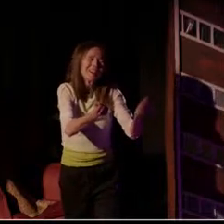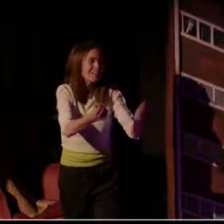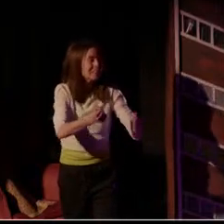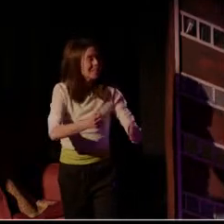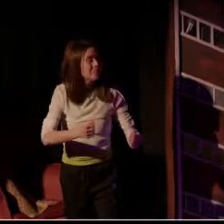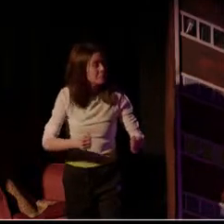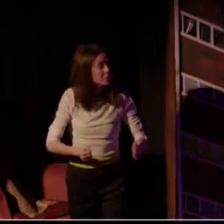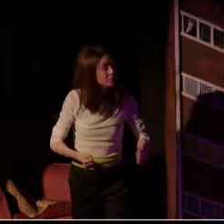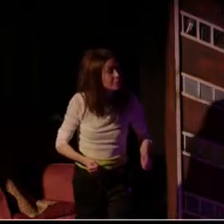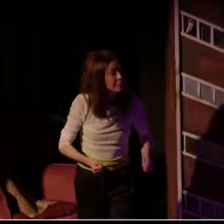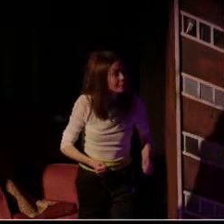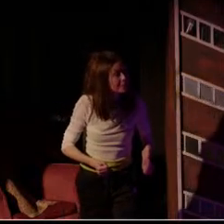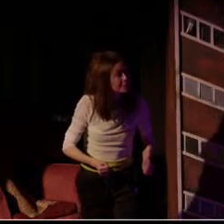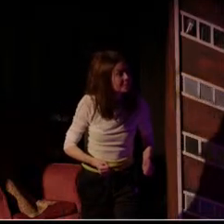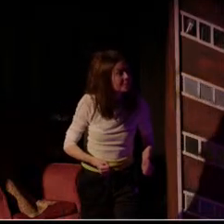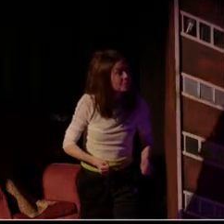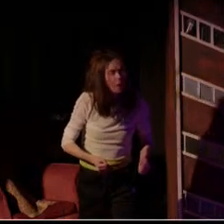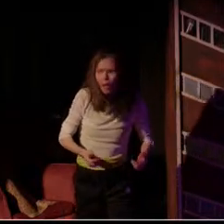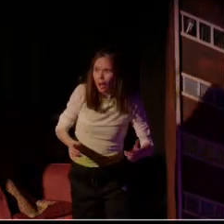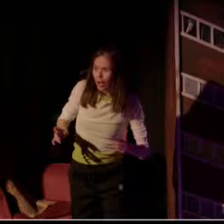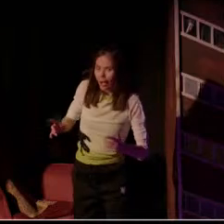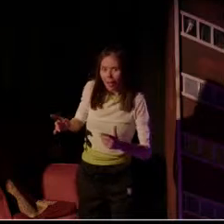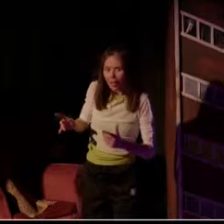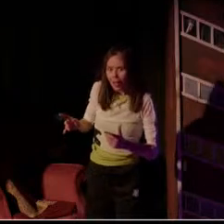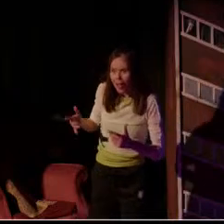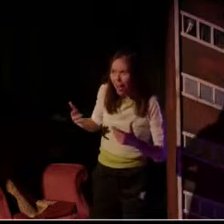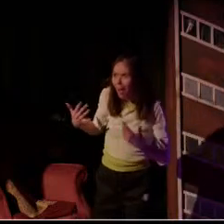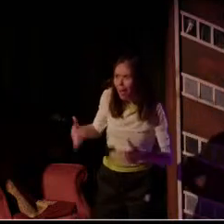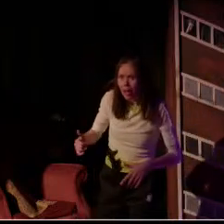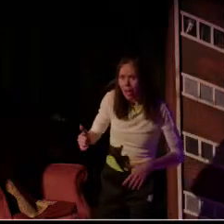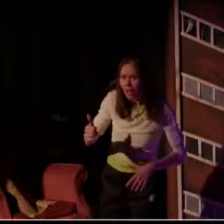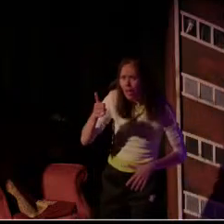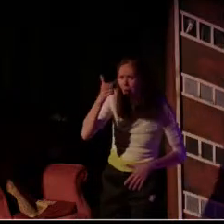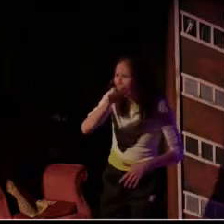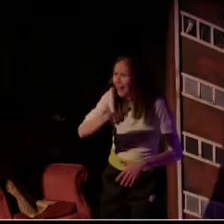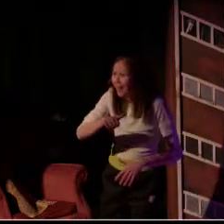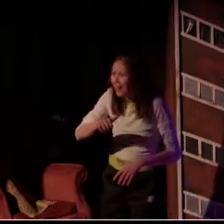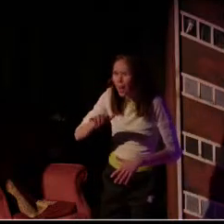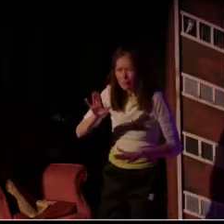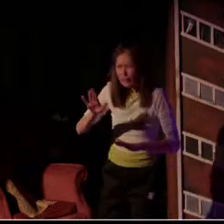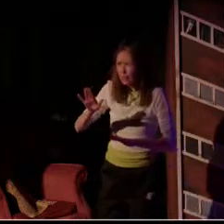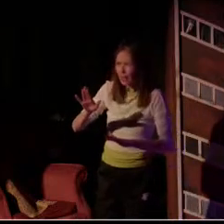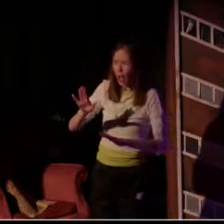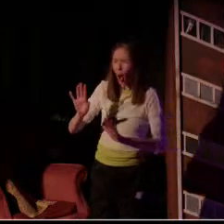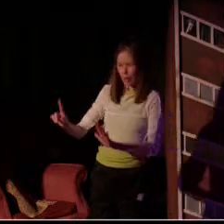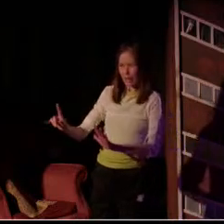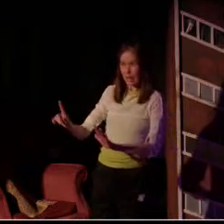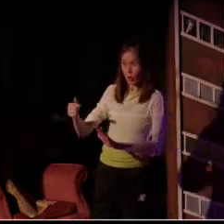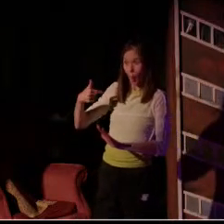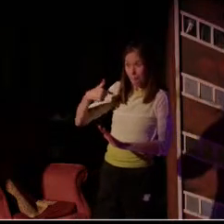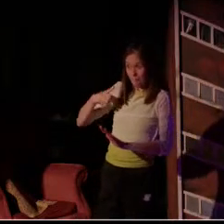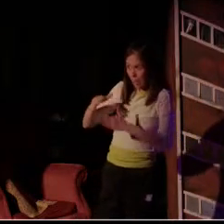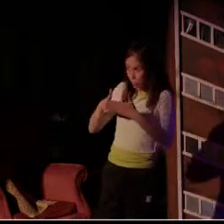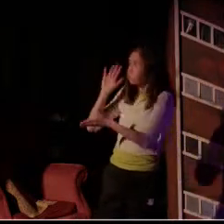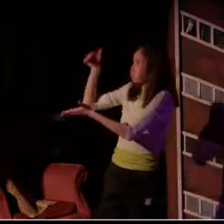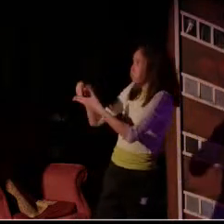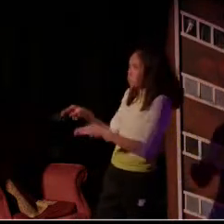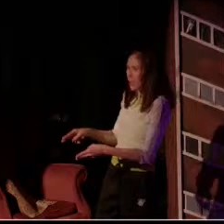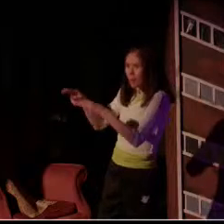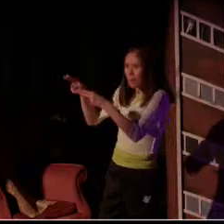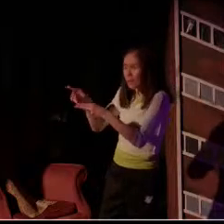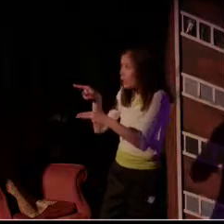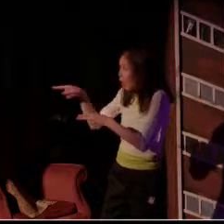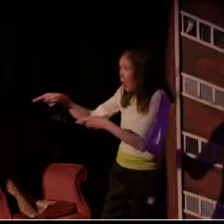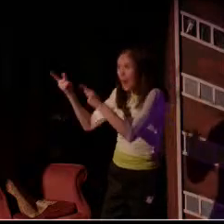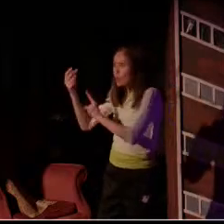than thought or time. Worthy Camillo, what reason for my visitation shall I offer to him? Sent by